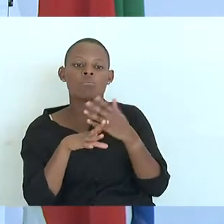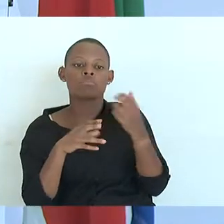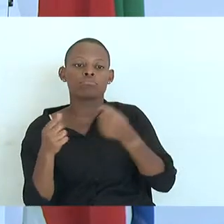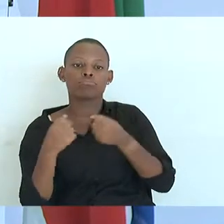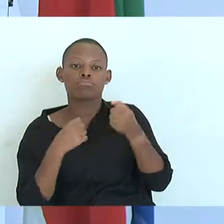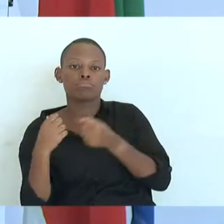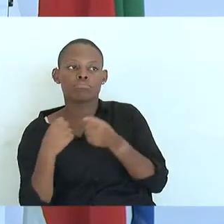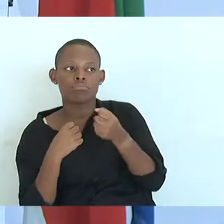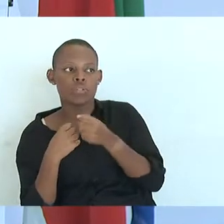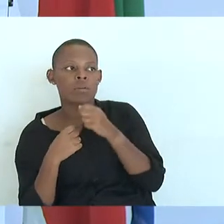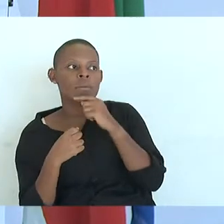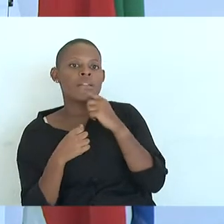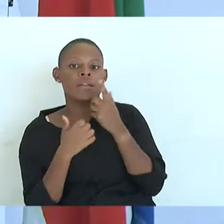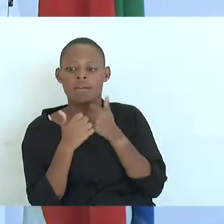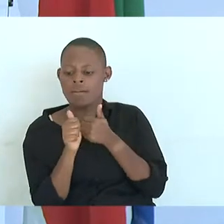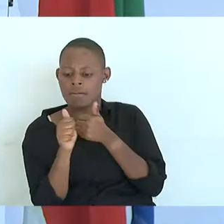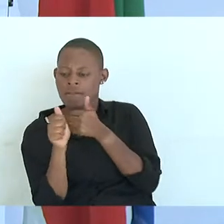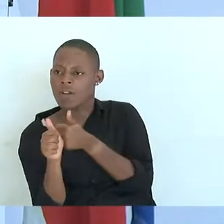on following the money.